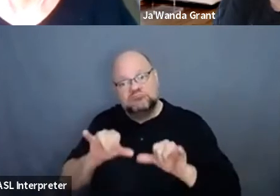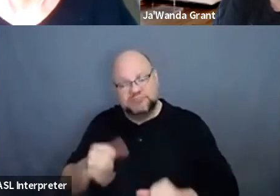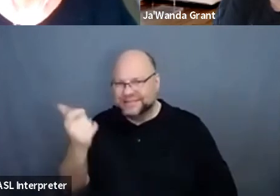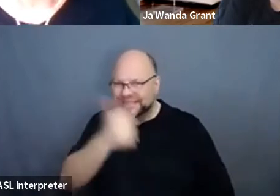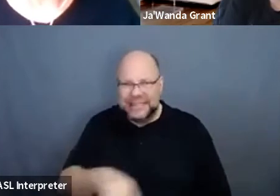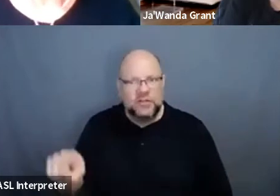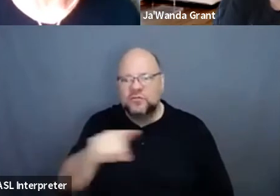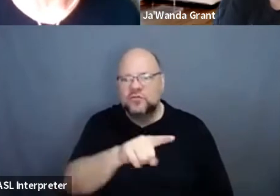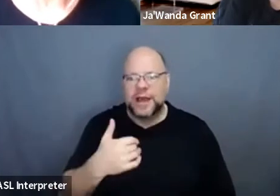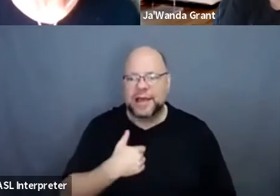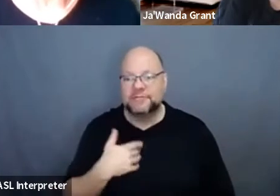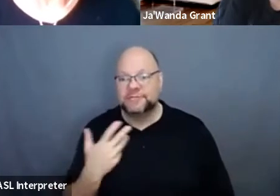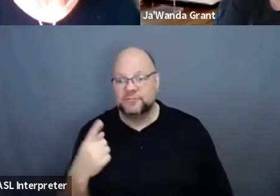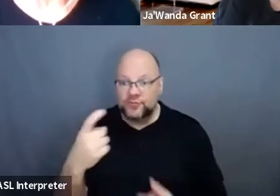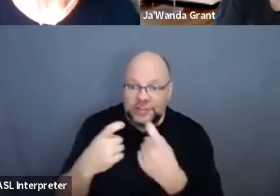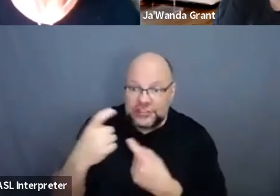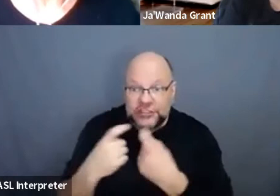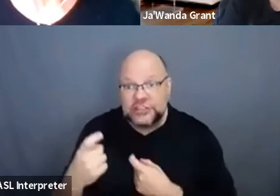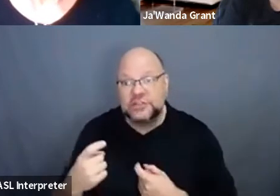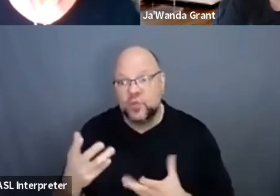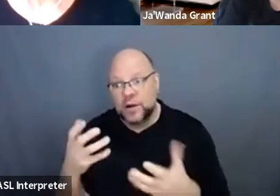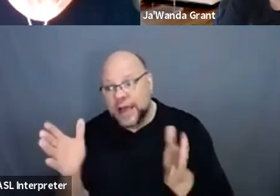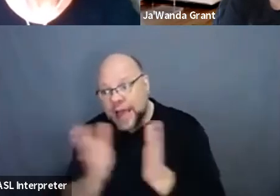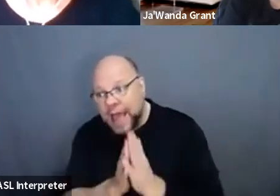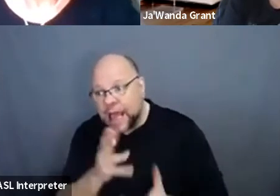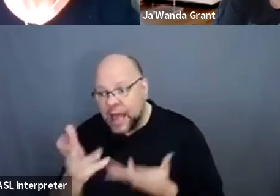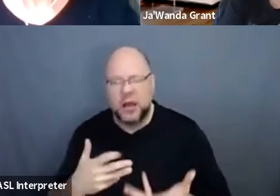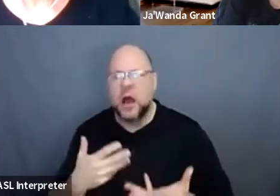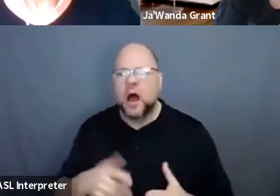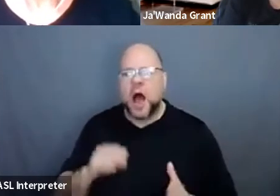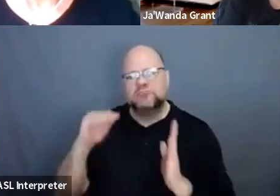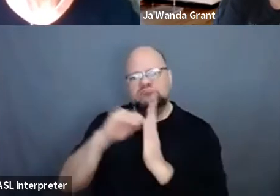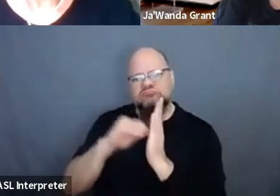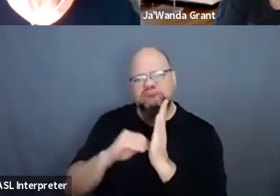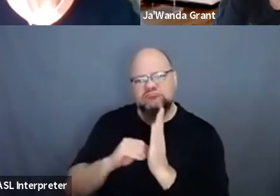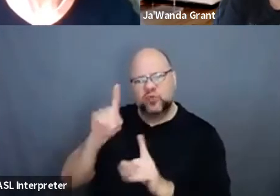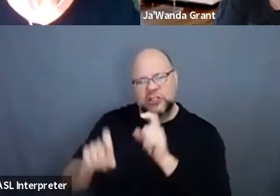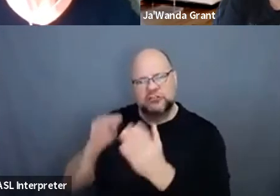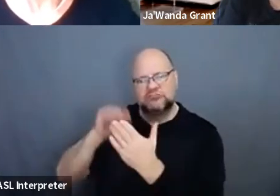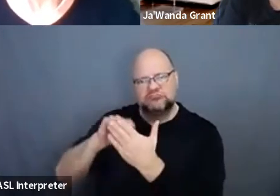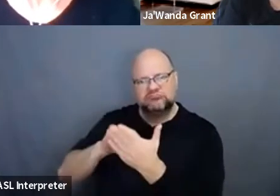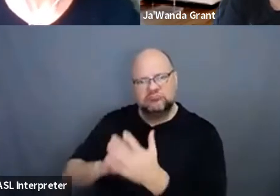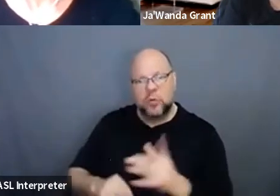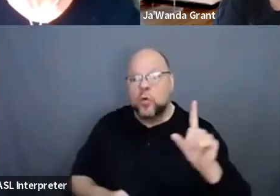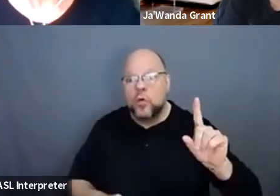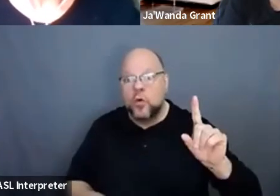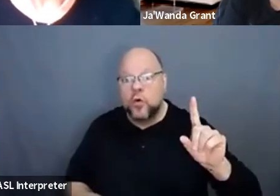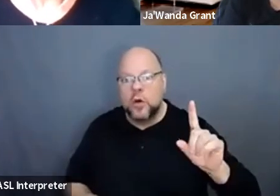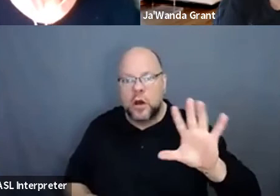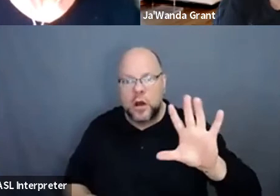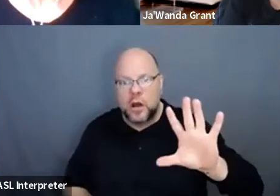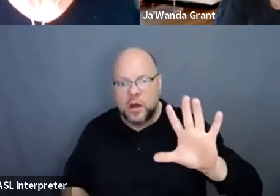anybody has questions, feel free to ask them. I did take down some questions that were